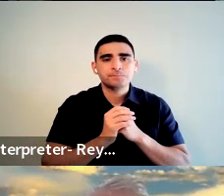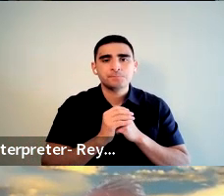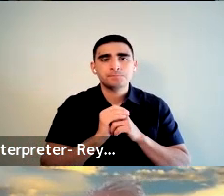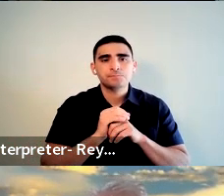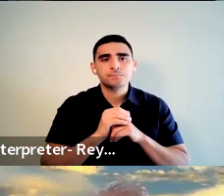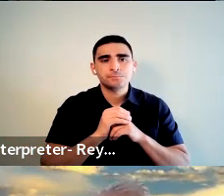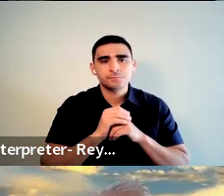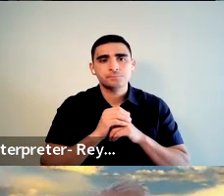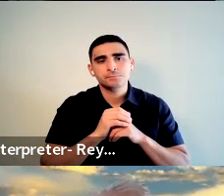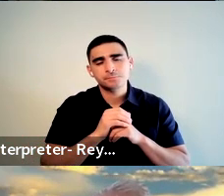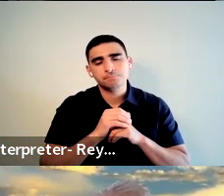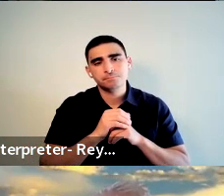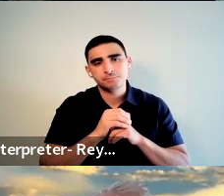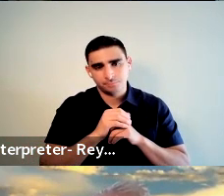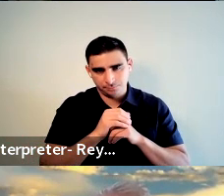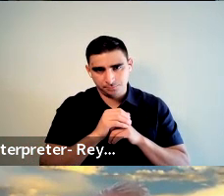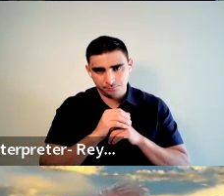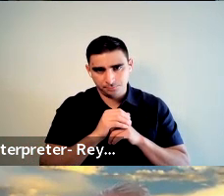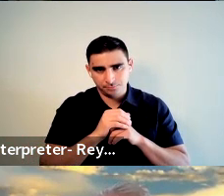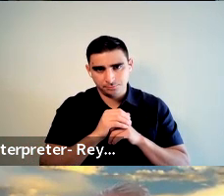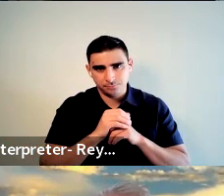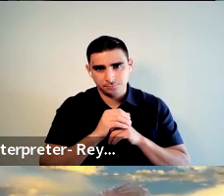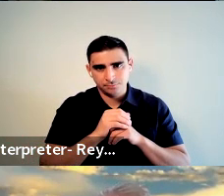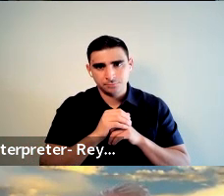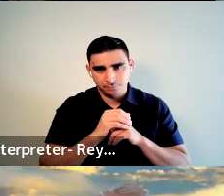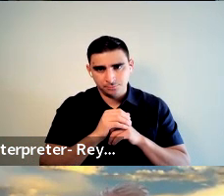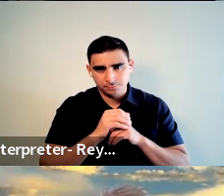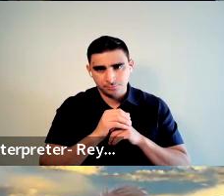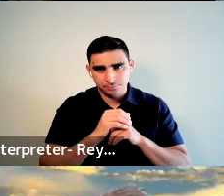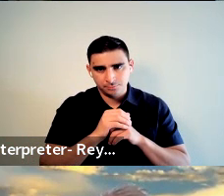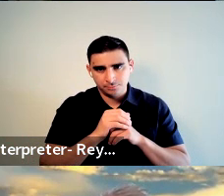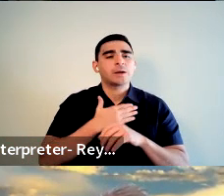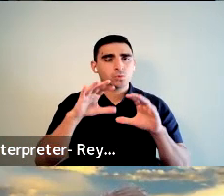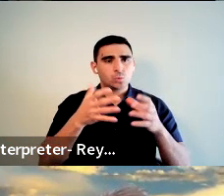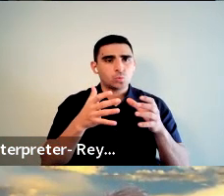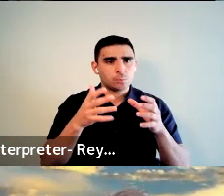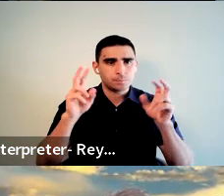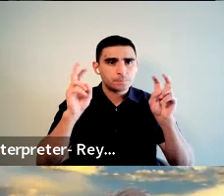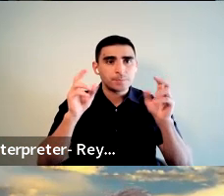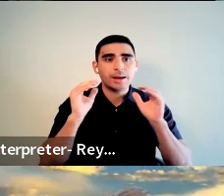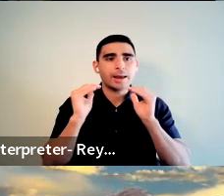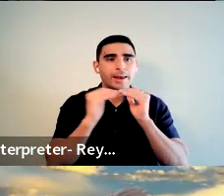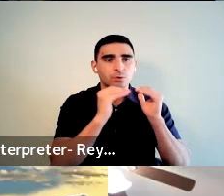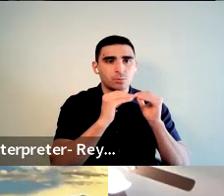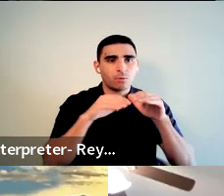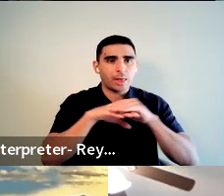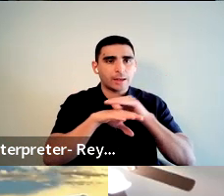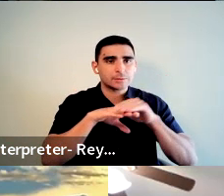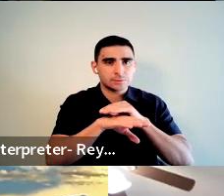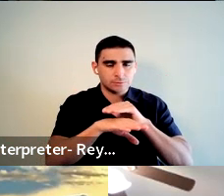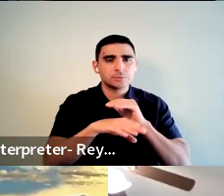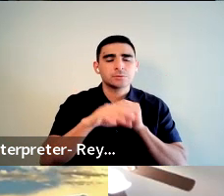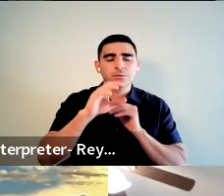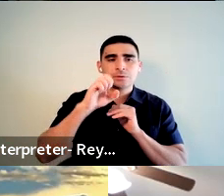So my group on equitable access was, we had Tucker as